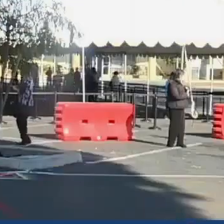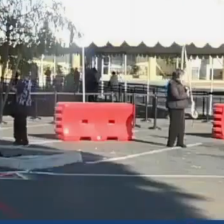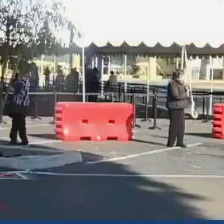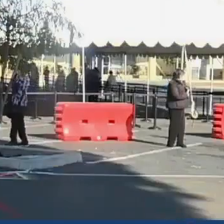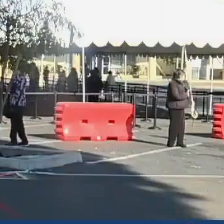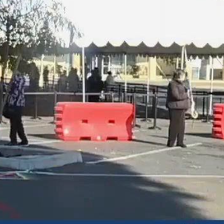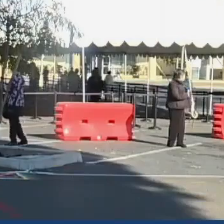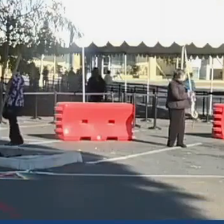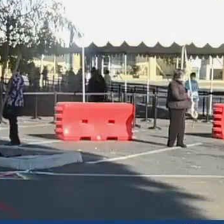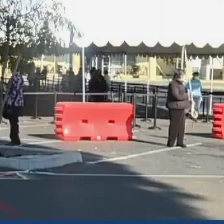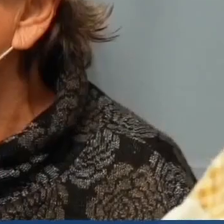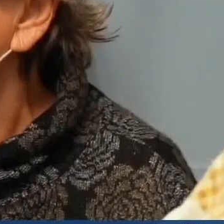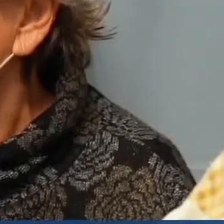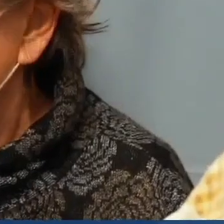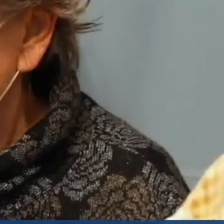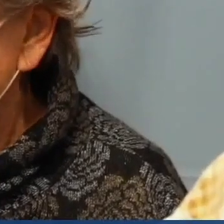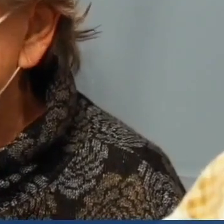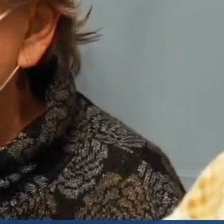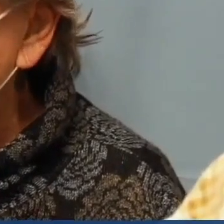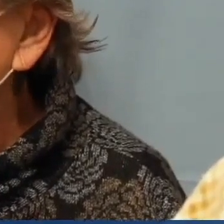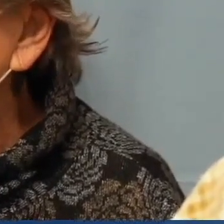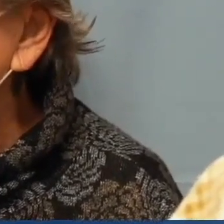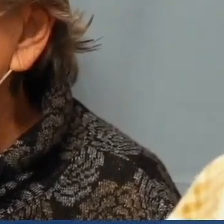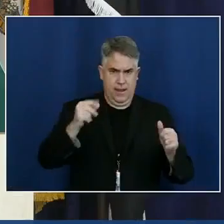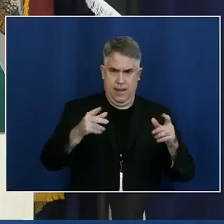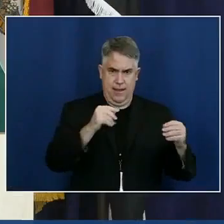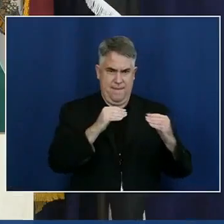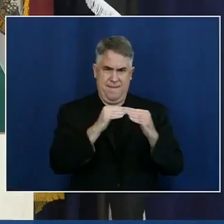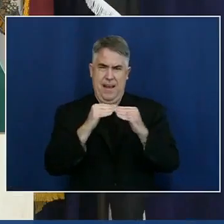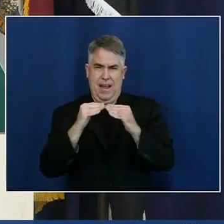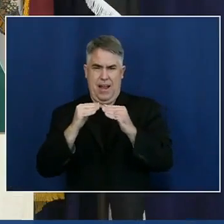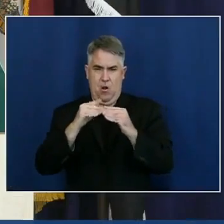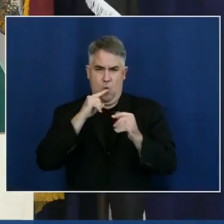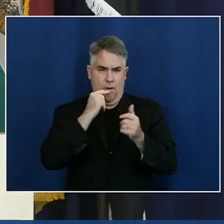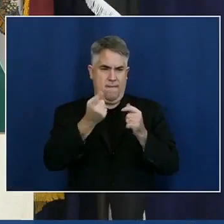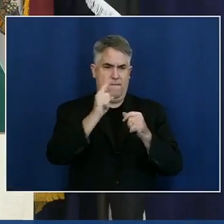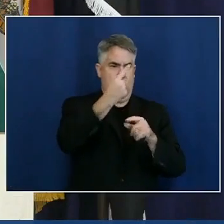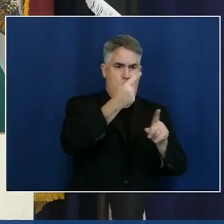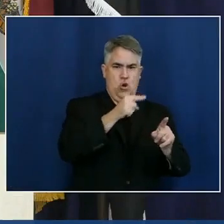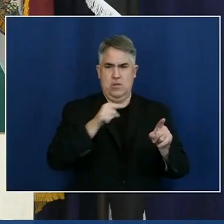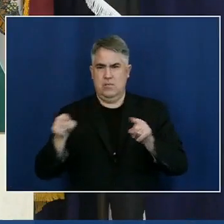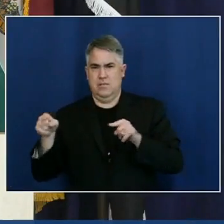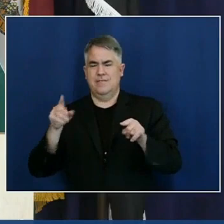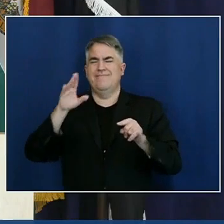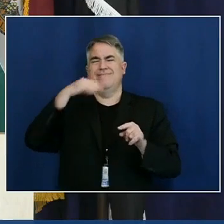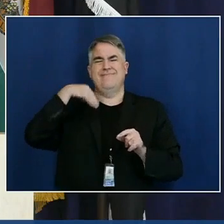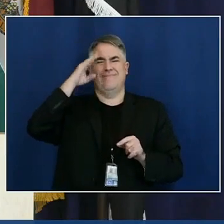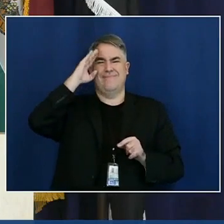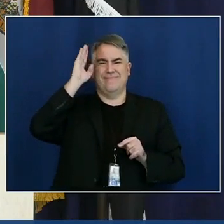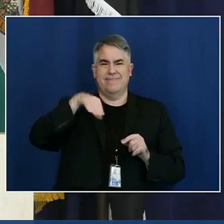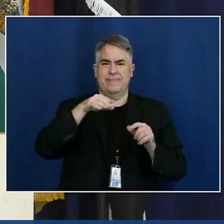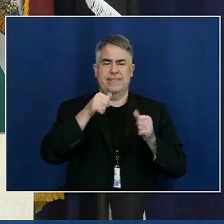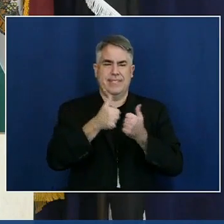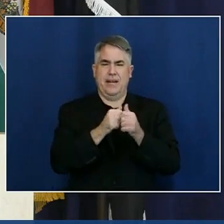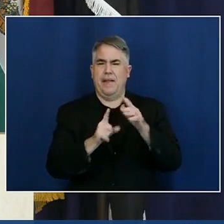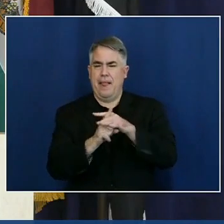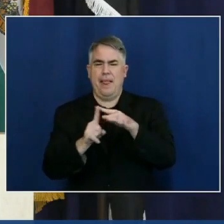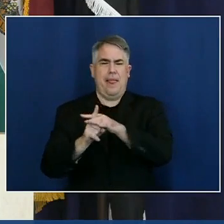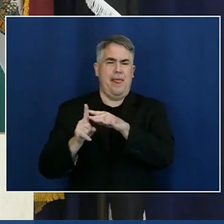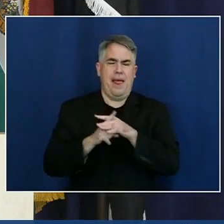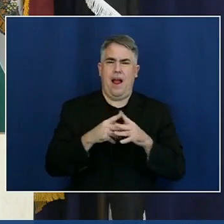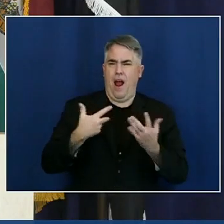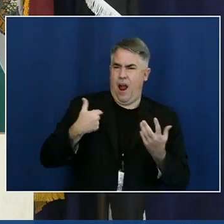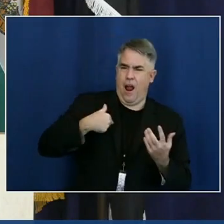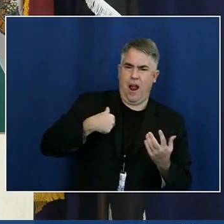facing to get the COVID-19 vaccine. Specifically our communities have around the digital divide,